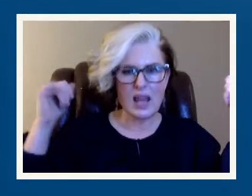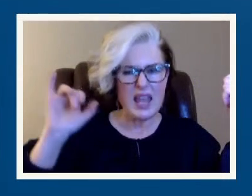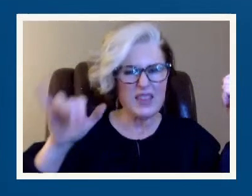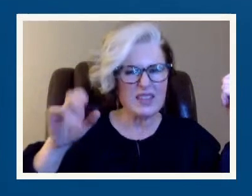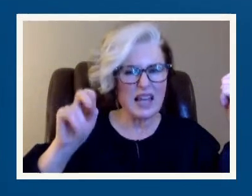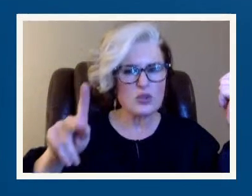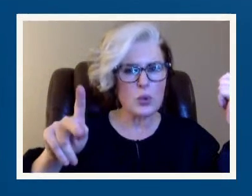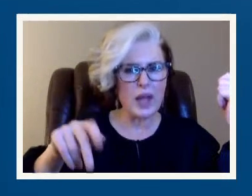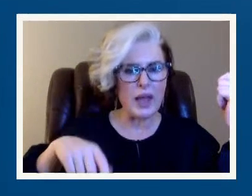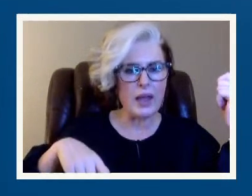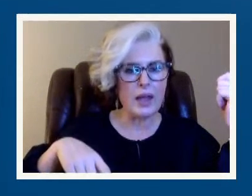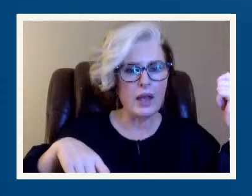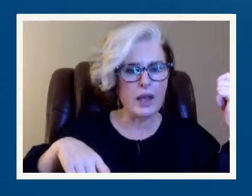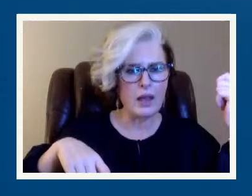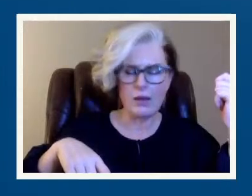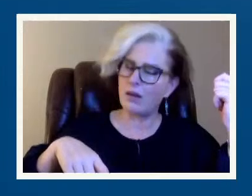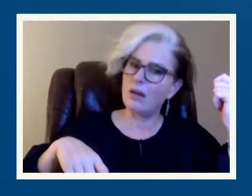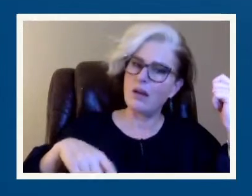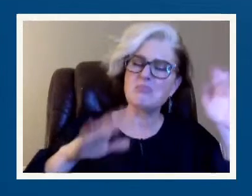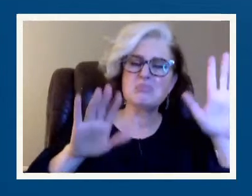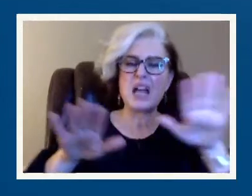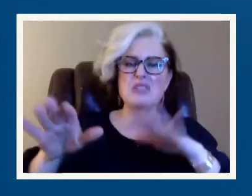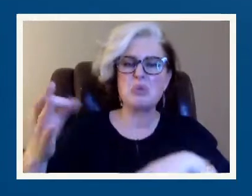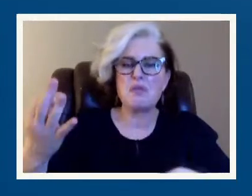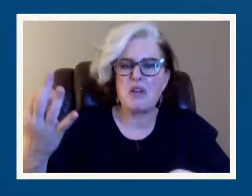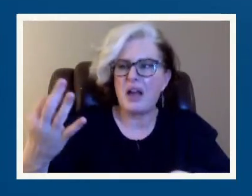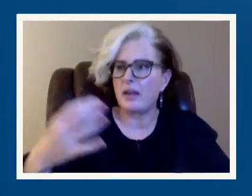It was like Casual Friday or something.